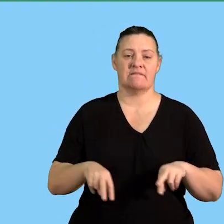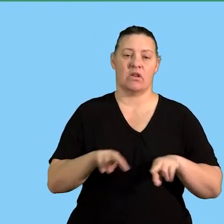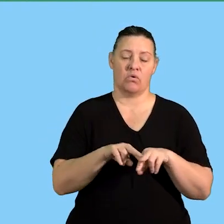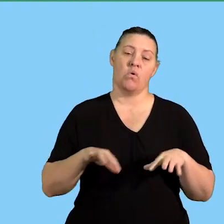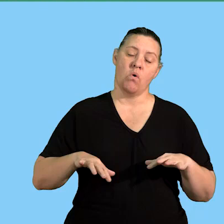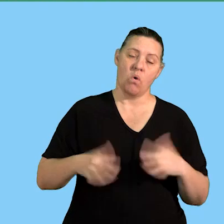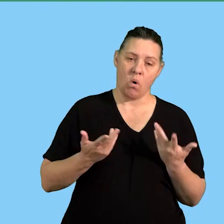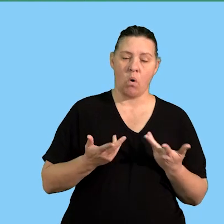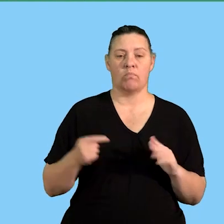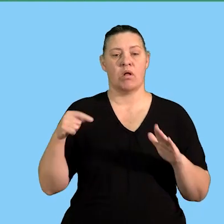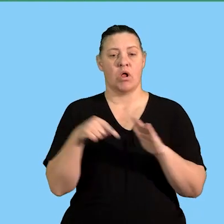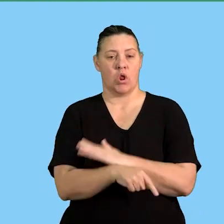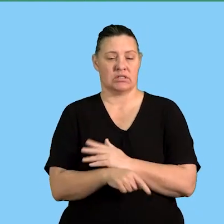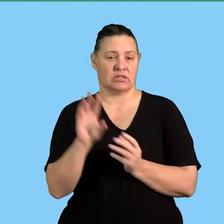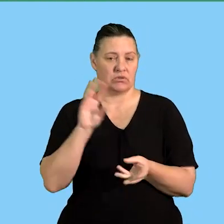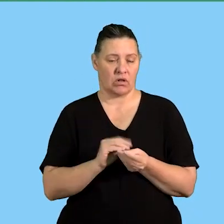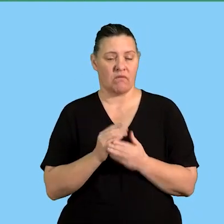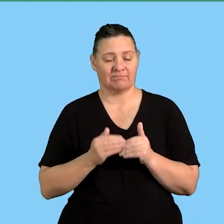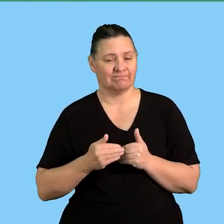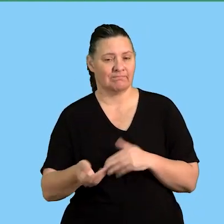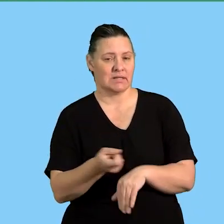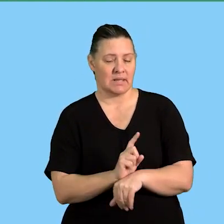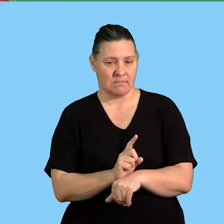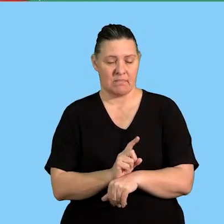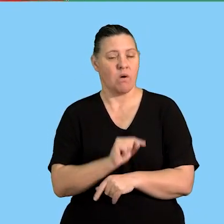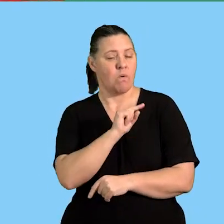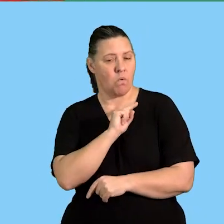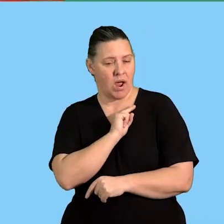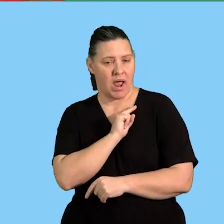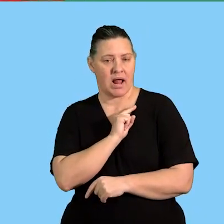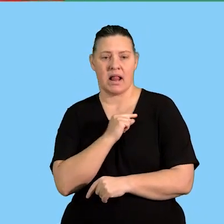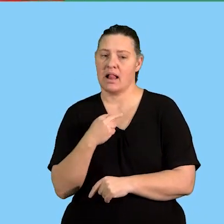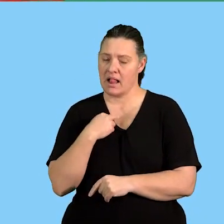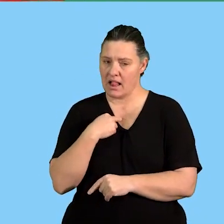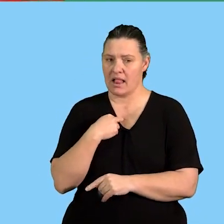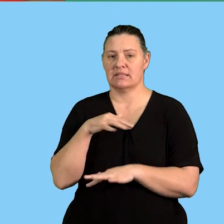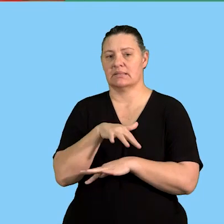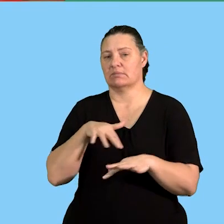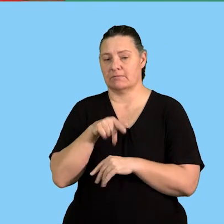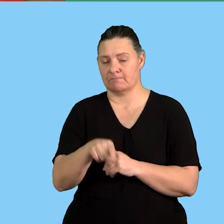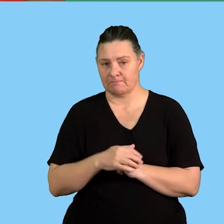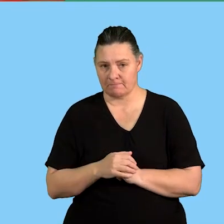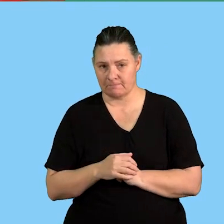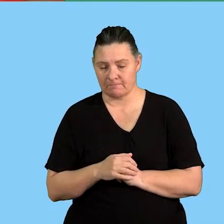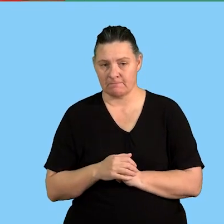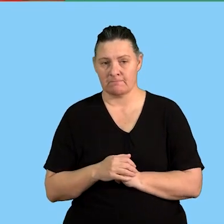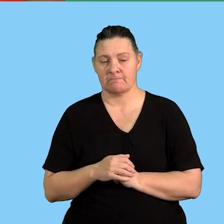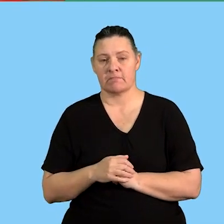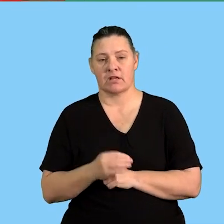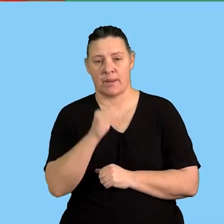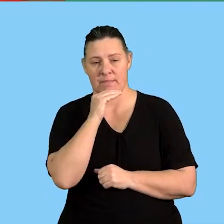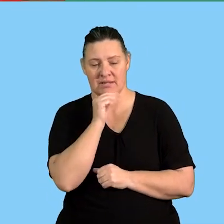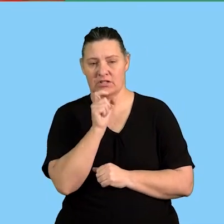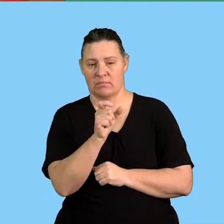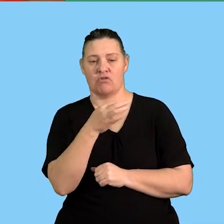or be lost in total over a period of time due to unforeseen circumstances. That is what we mean with the